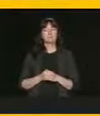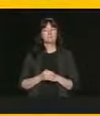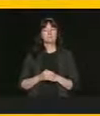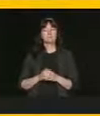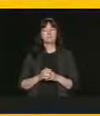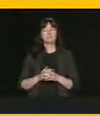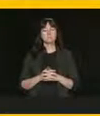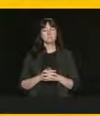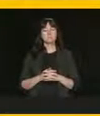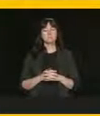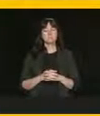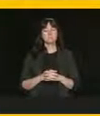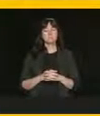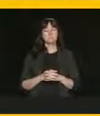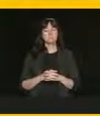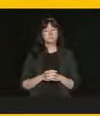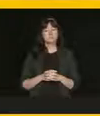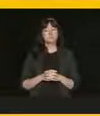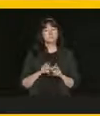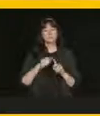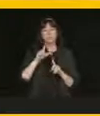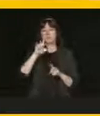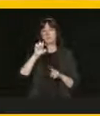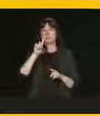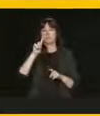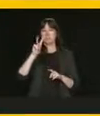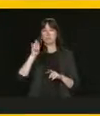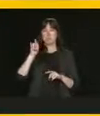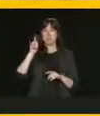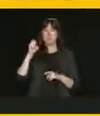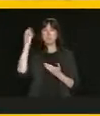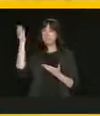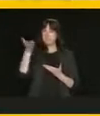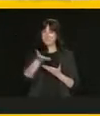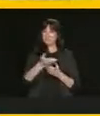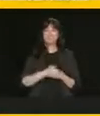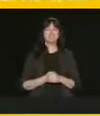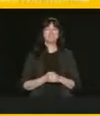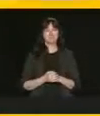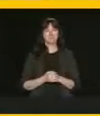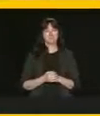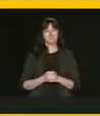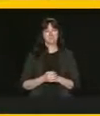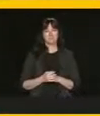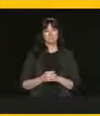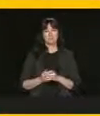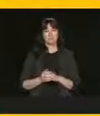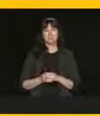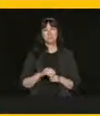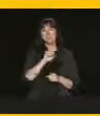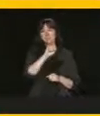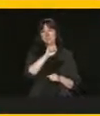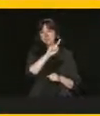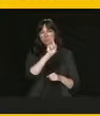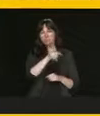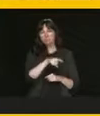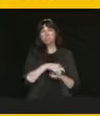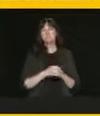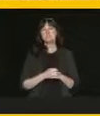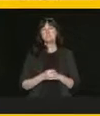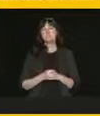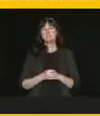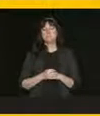Le Devoir. You have the floor. Please go ahead. Question. Circle back to the previous